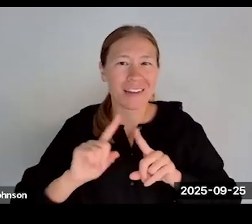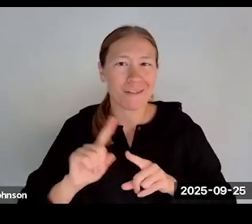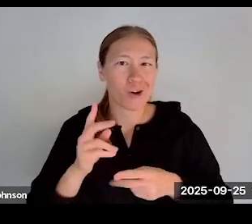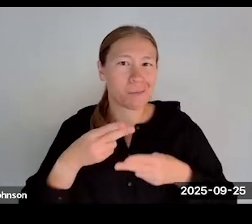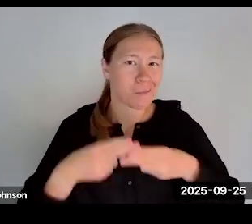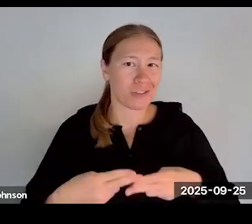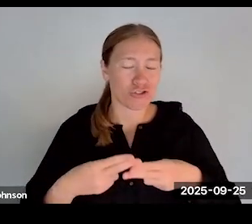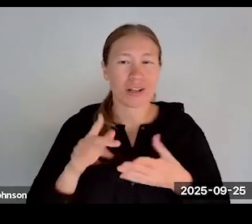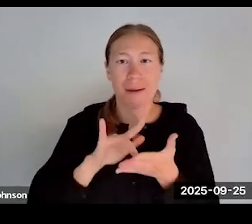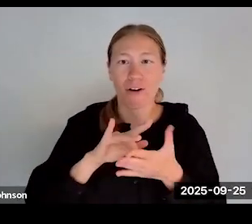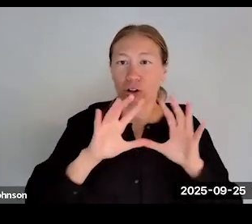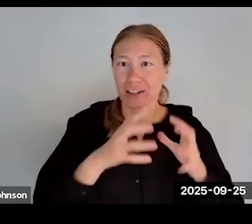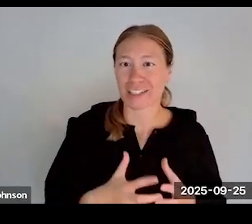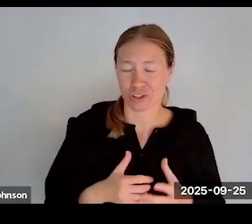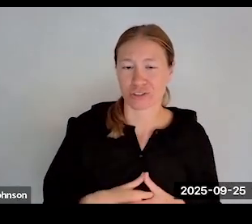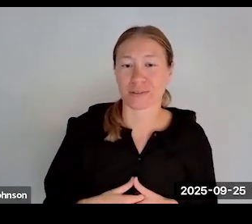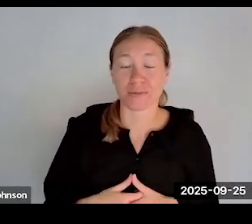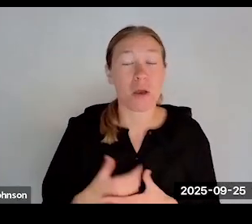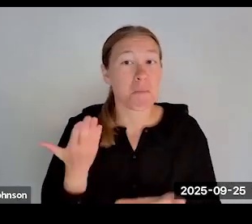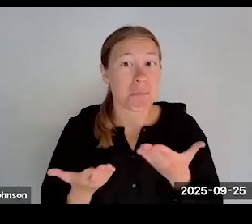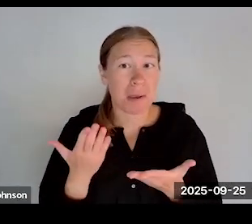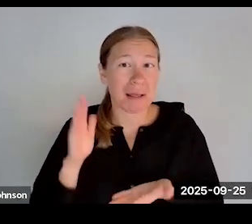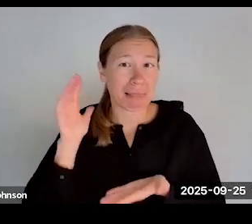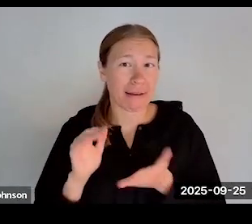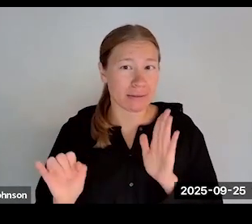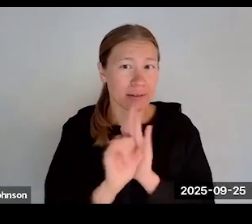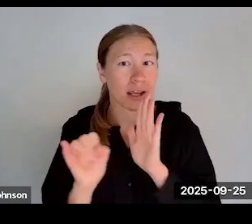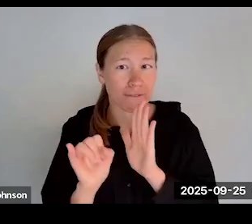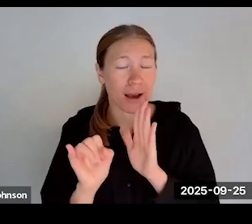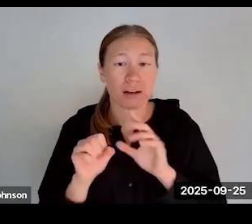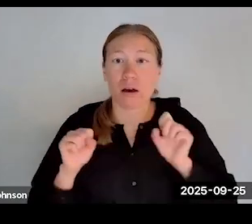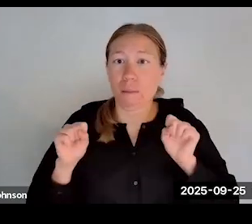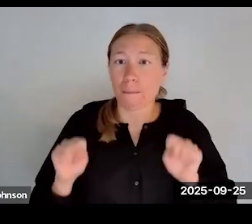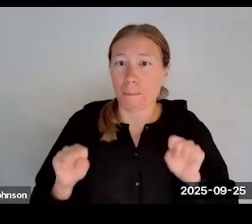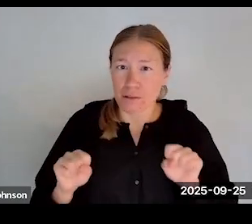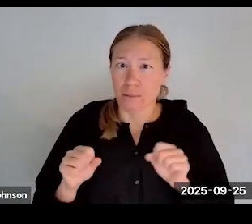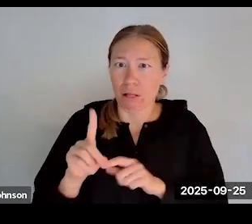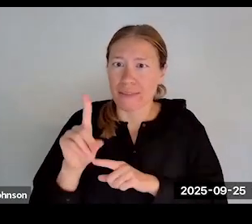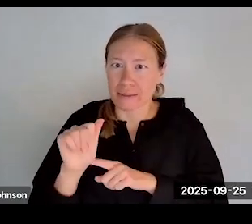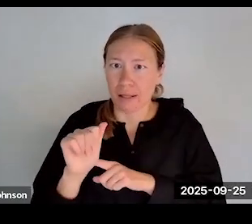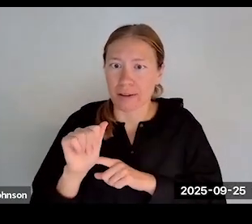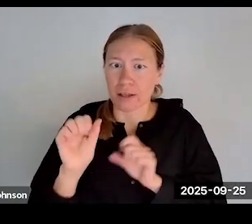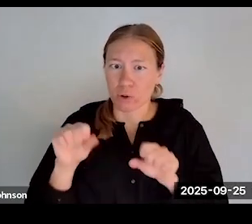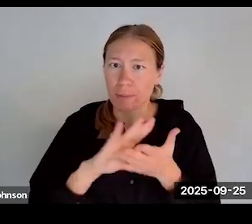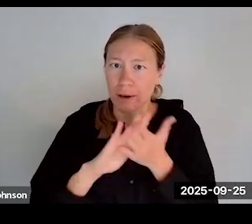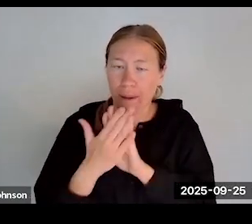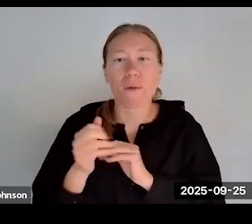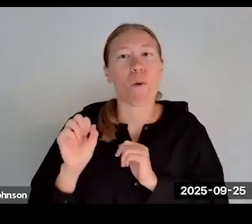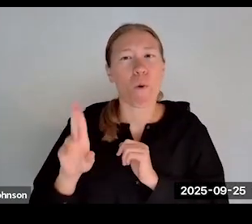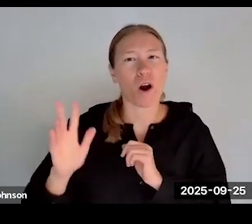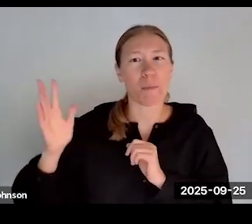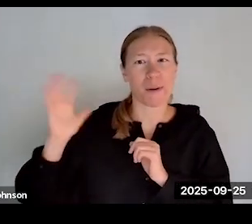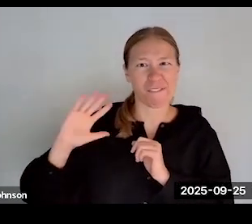of the groups that perhaps is less often identified as being a potential disability or one that was